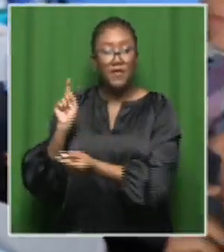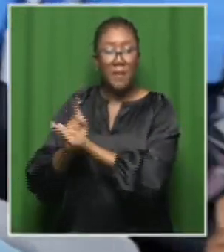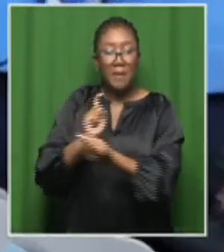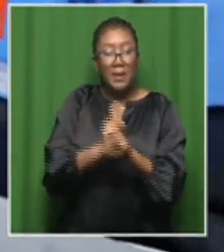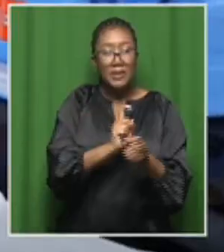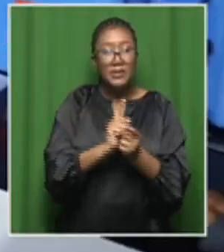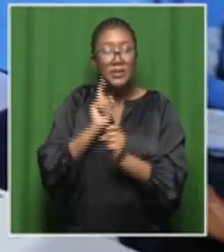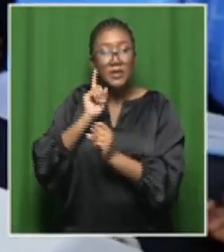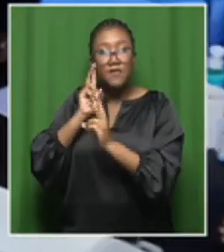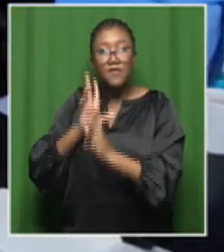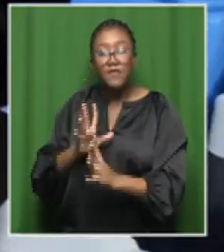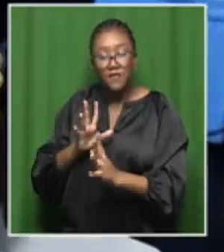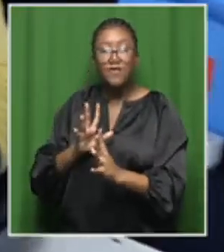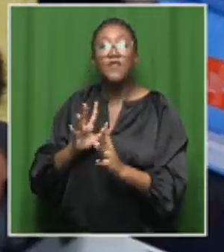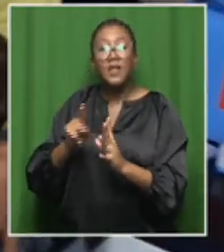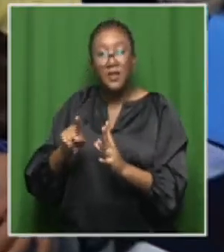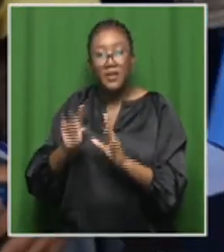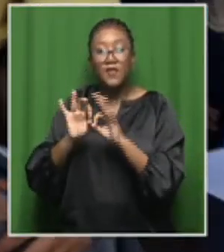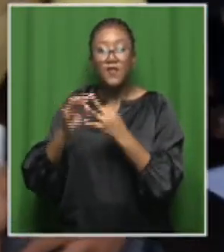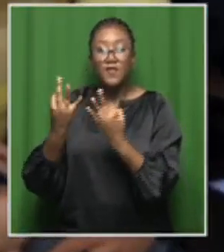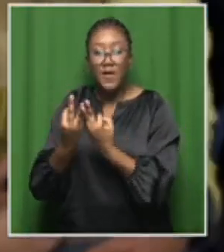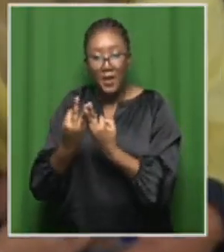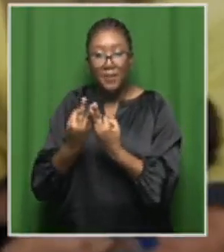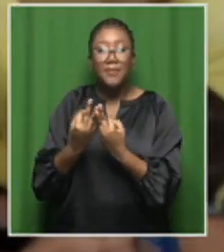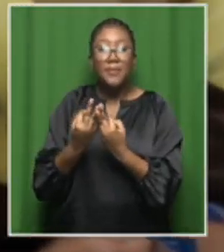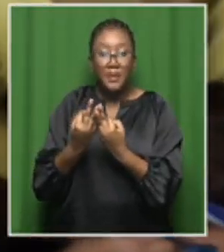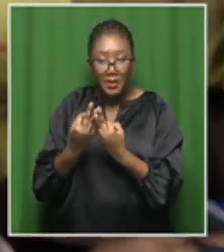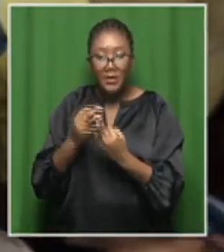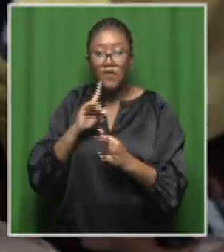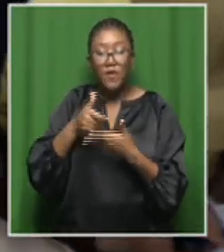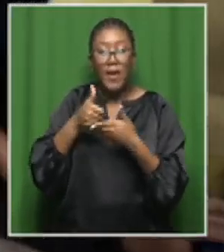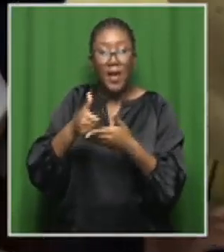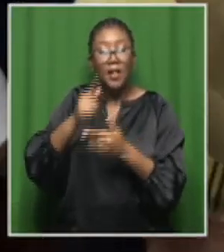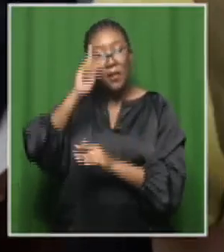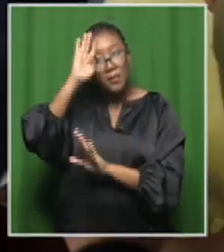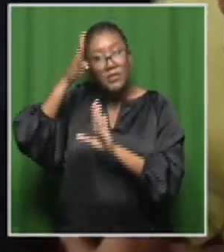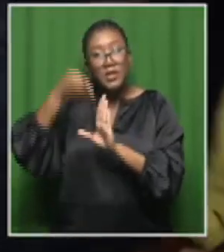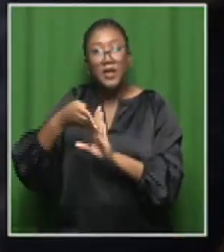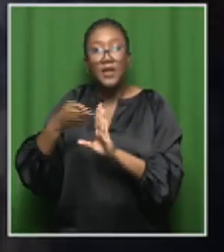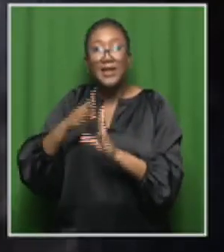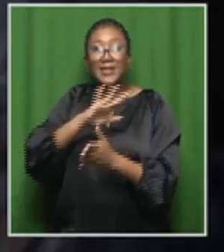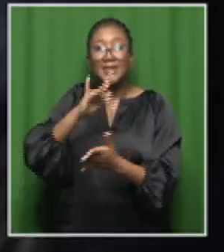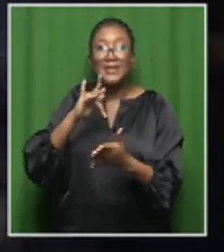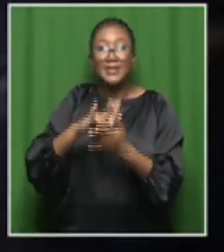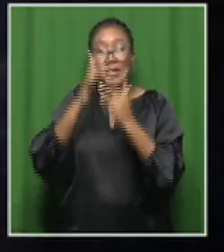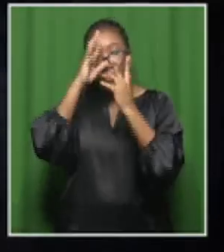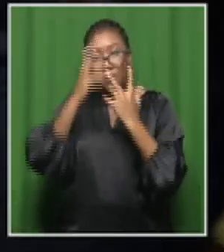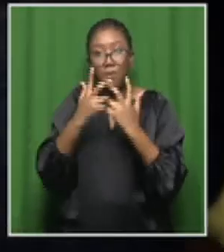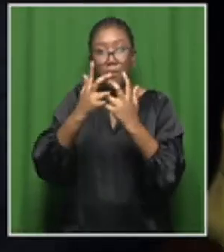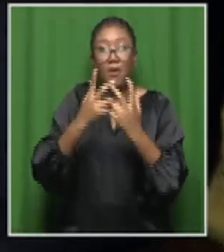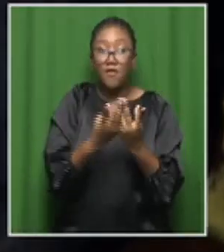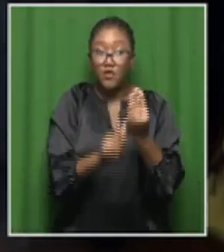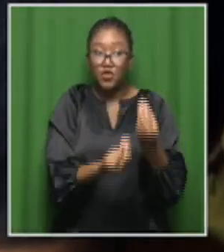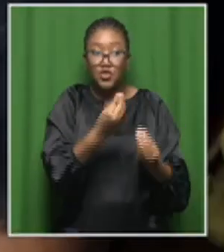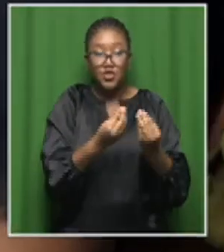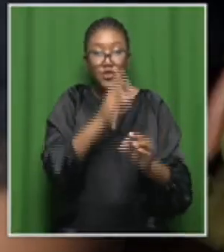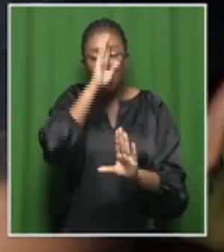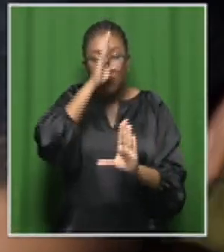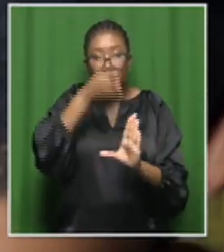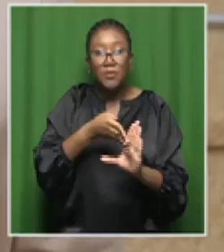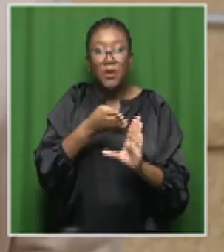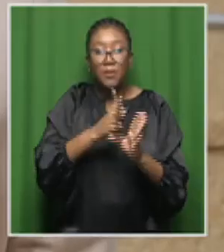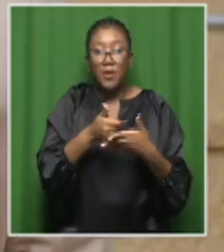and visited a UNICEF-supported psychological support center for children affected by war. I'm now at